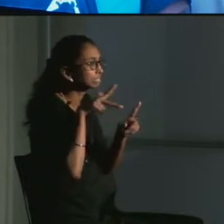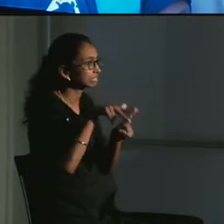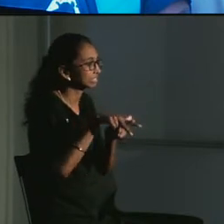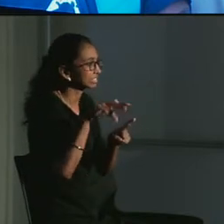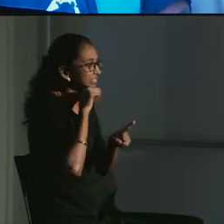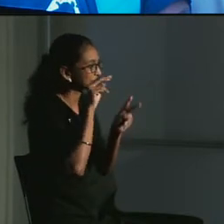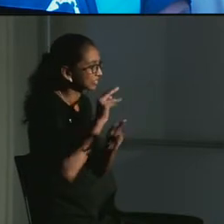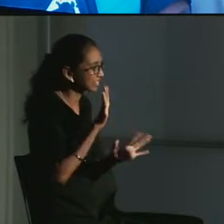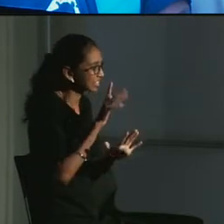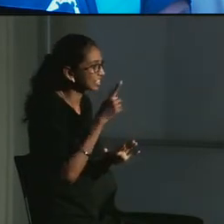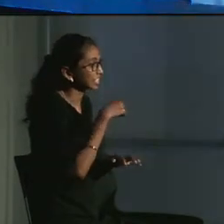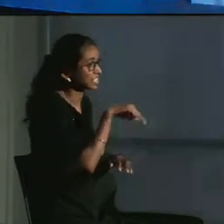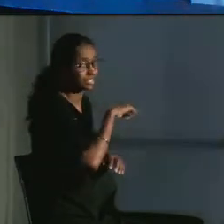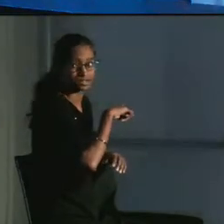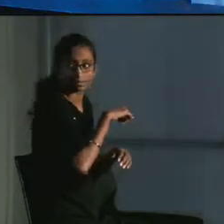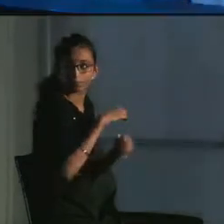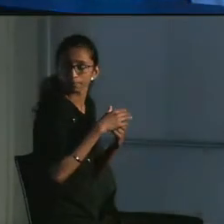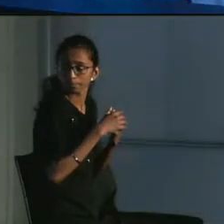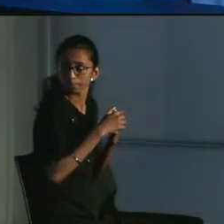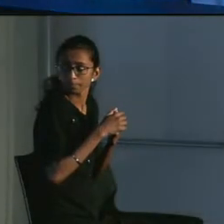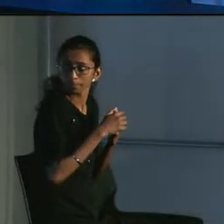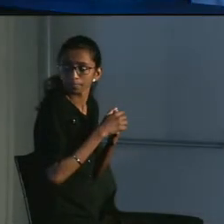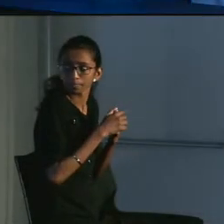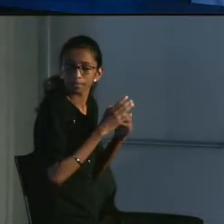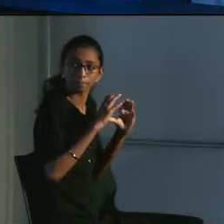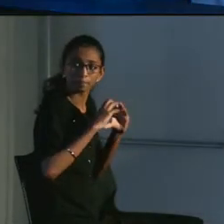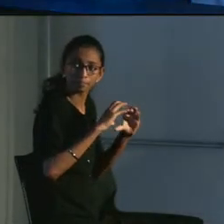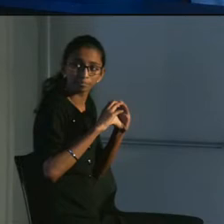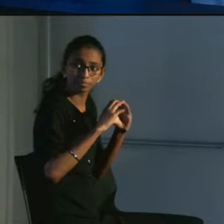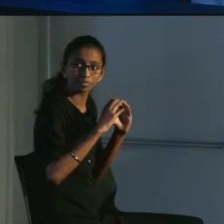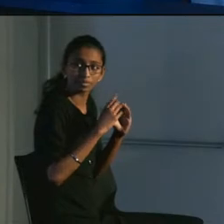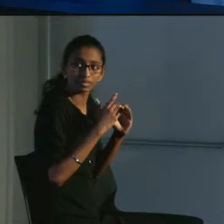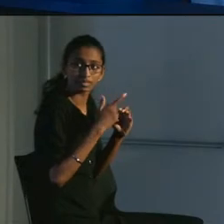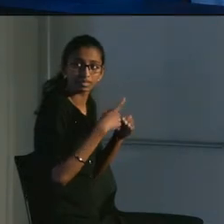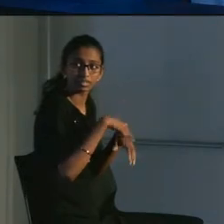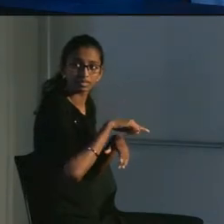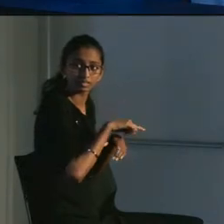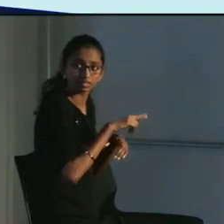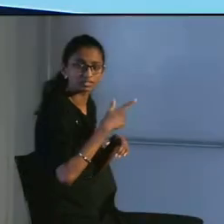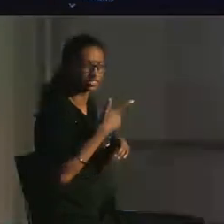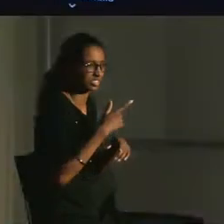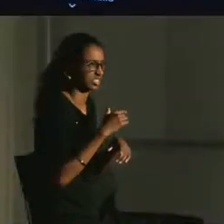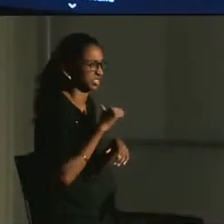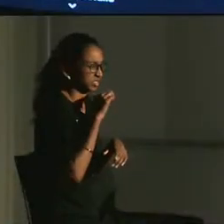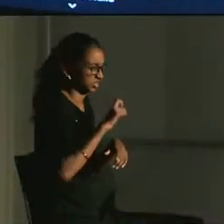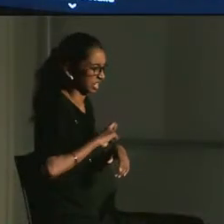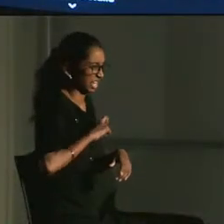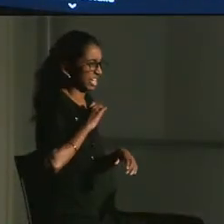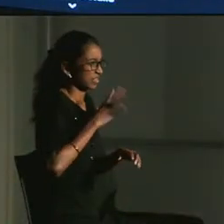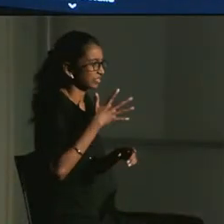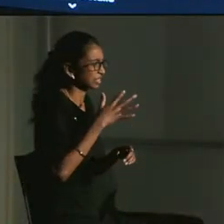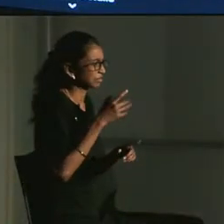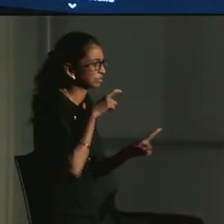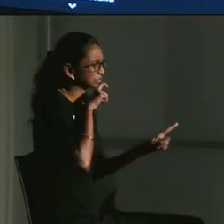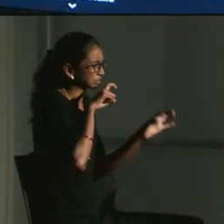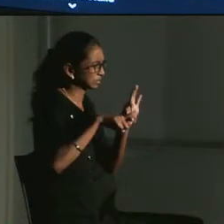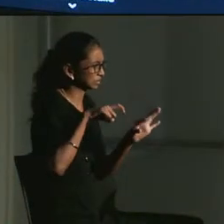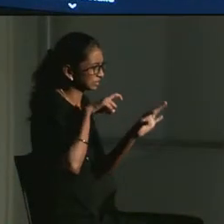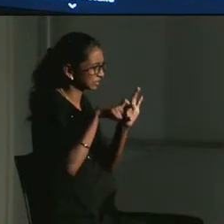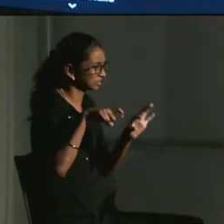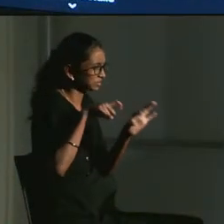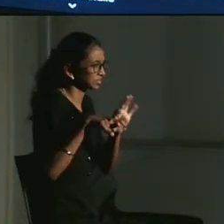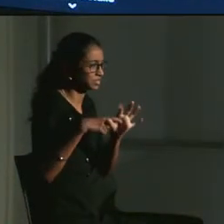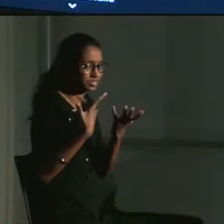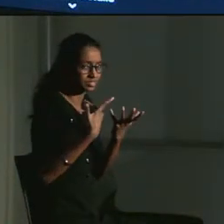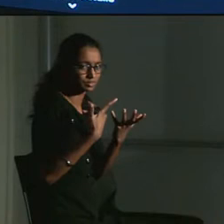like how do we stay in a state of constant discomfort and be brave in asking those uncomfortable questions around who are we yet